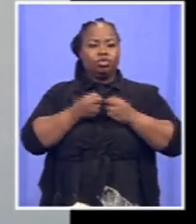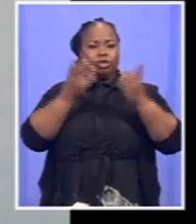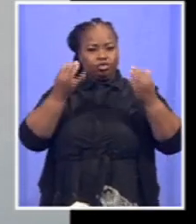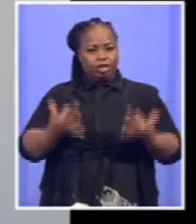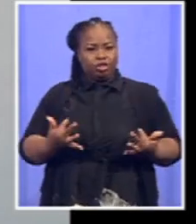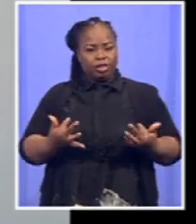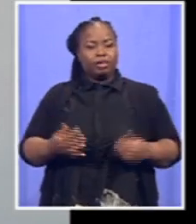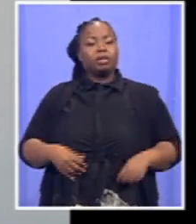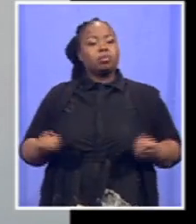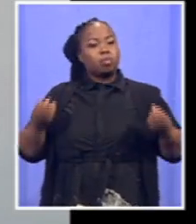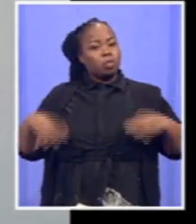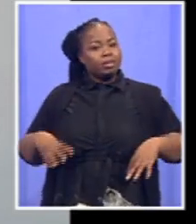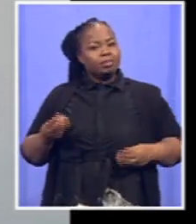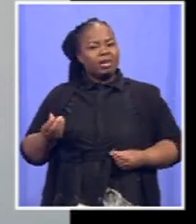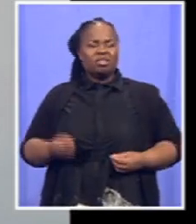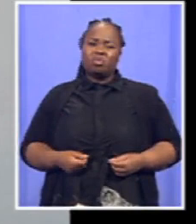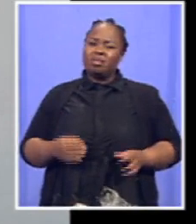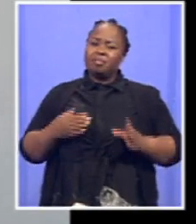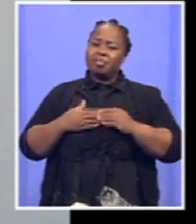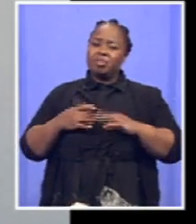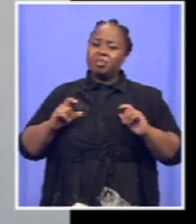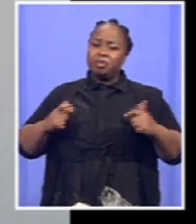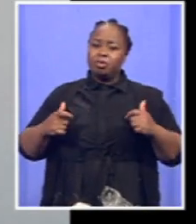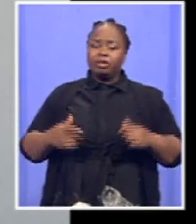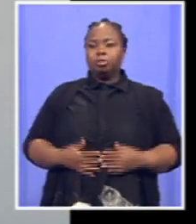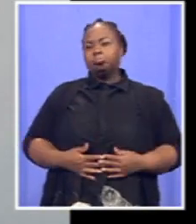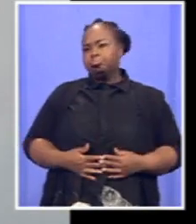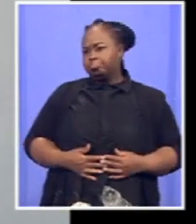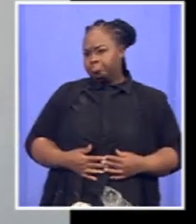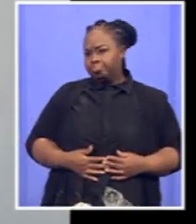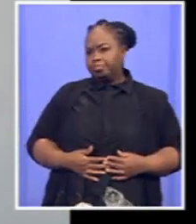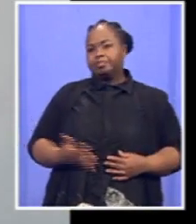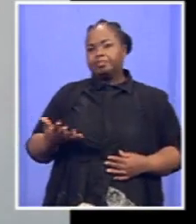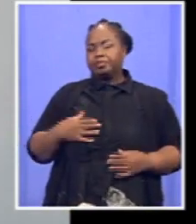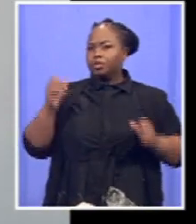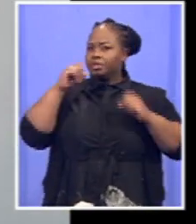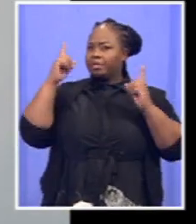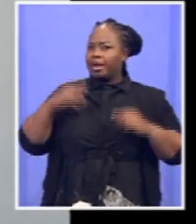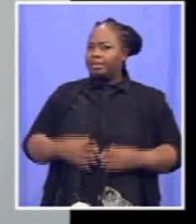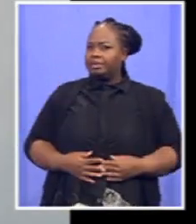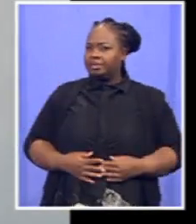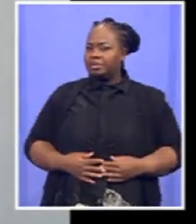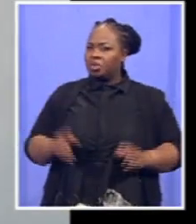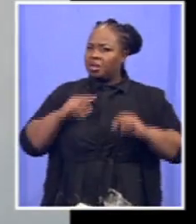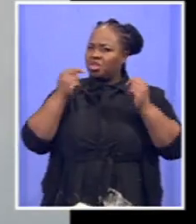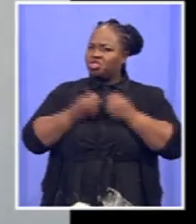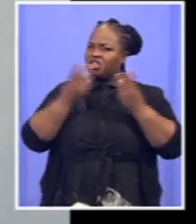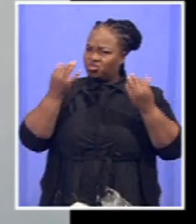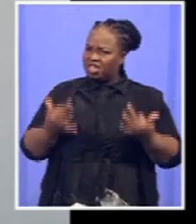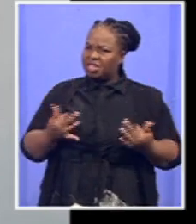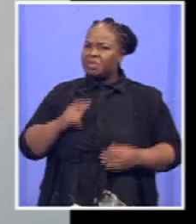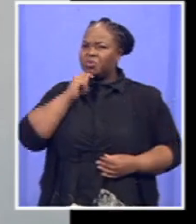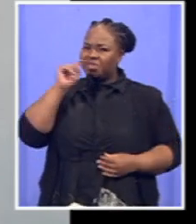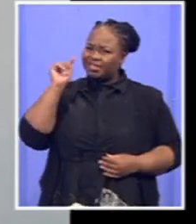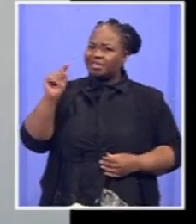Treasury. And the members of the committee, I must say that they were quite surprised that the National Treasury, which